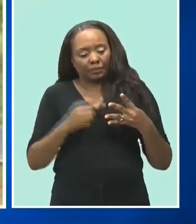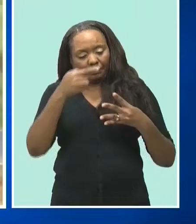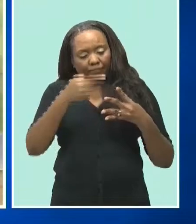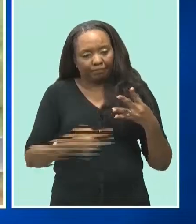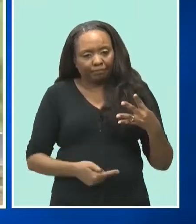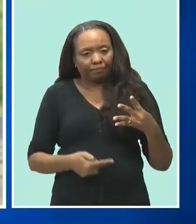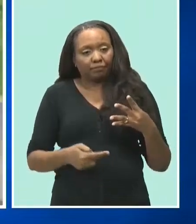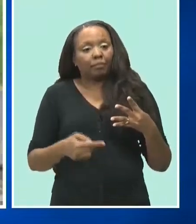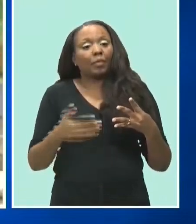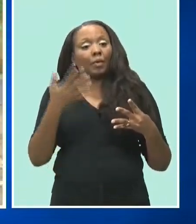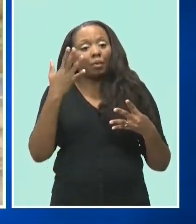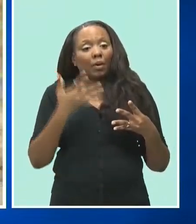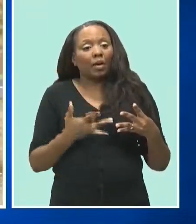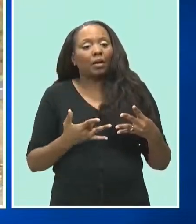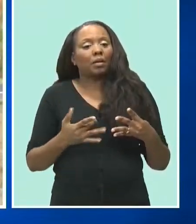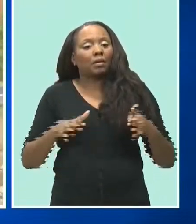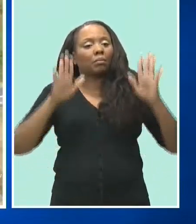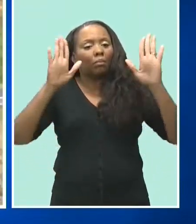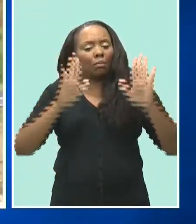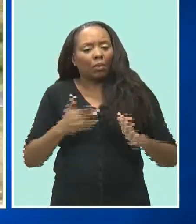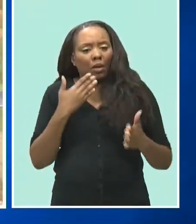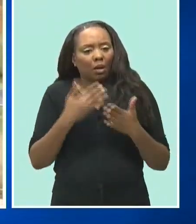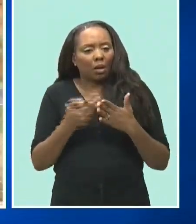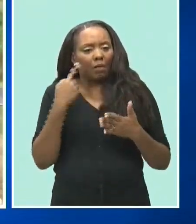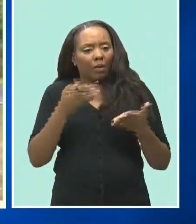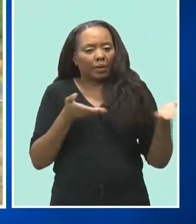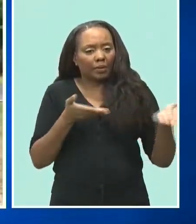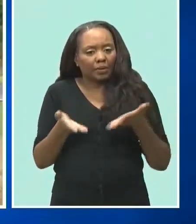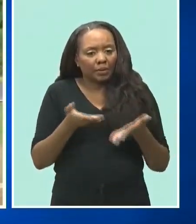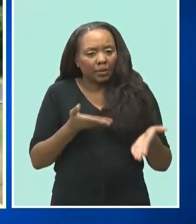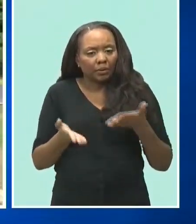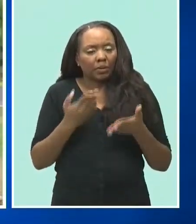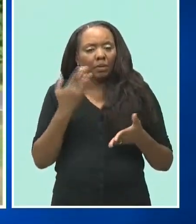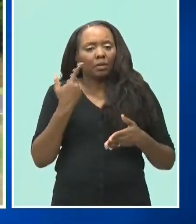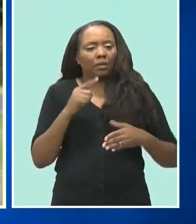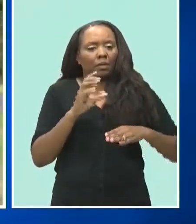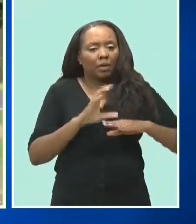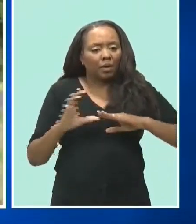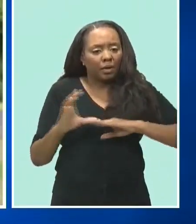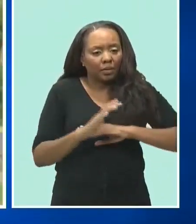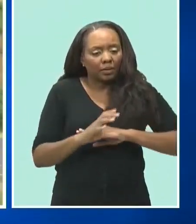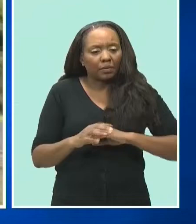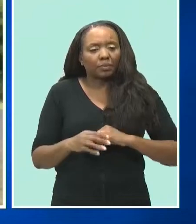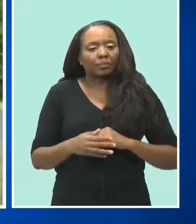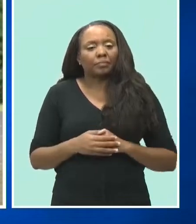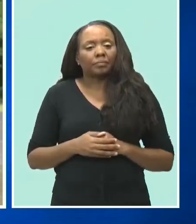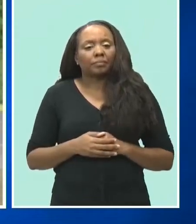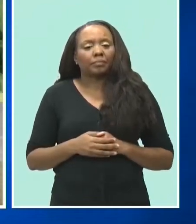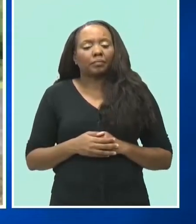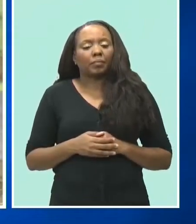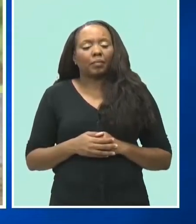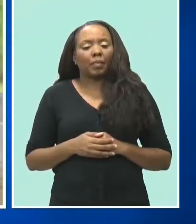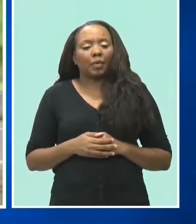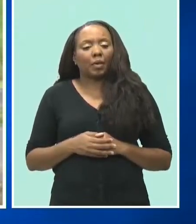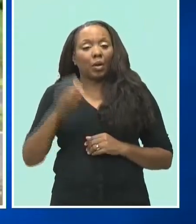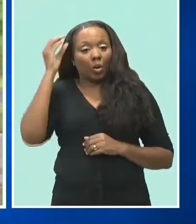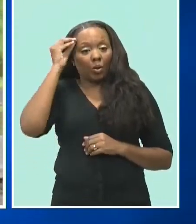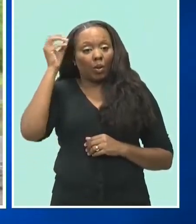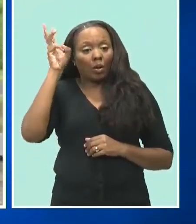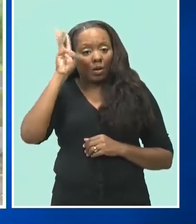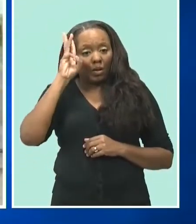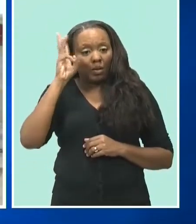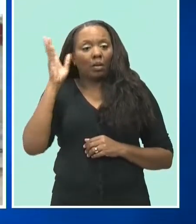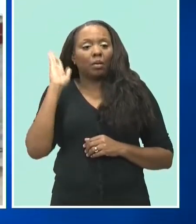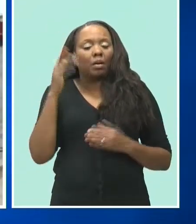having demonstrated exceptional records of performance and service to the industry and to the region. It added that Chairman